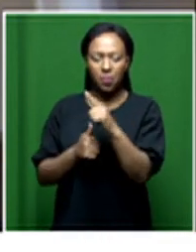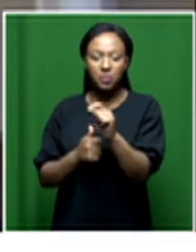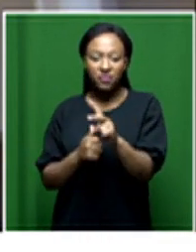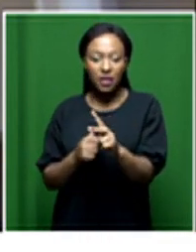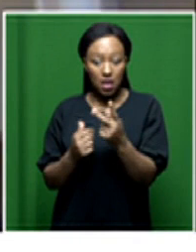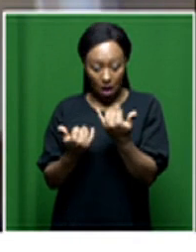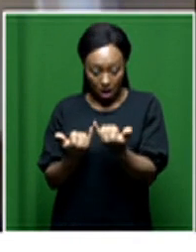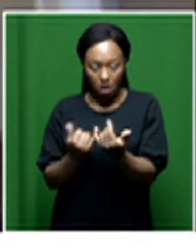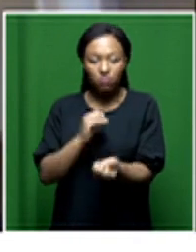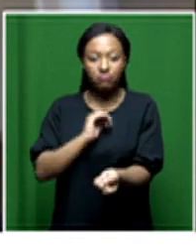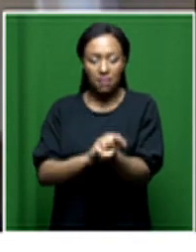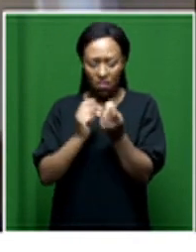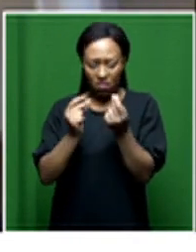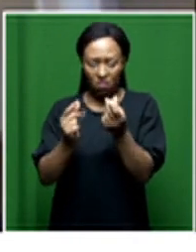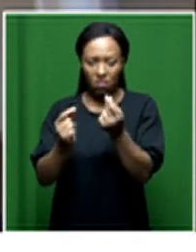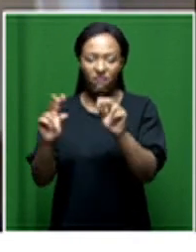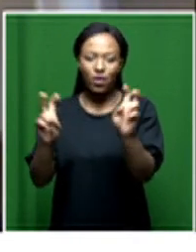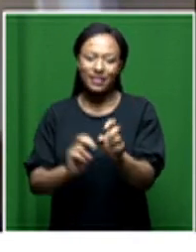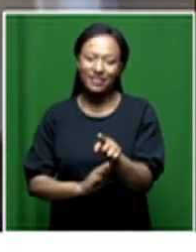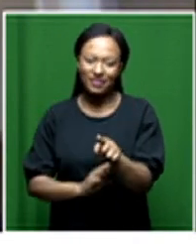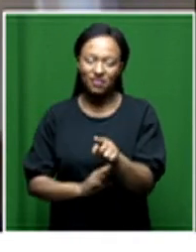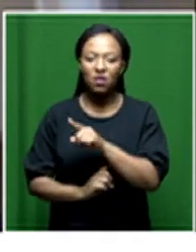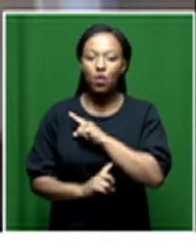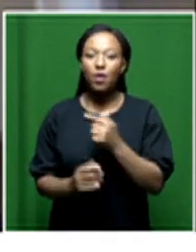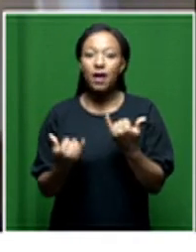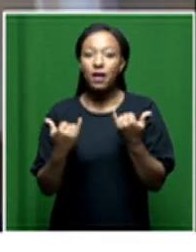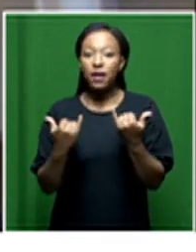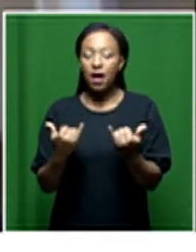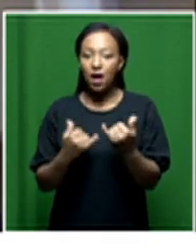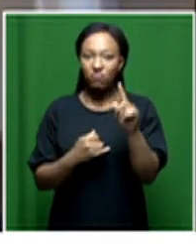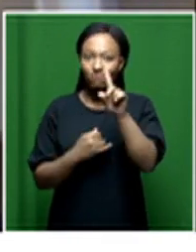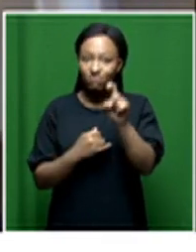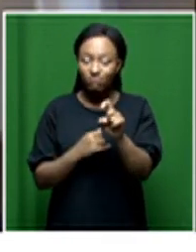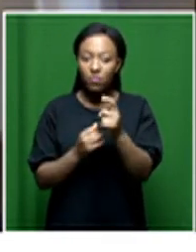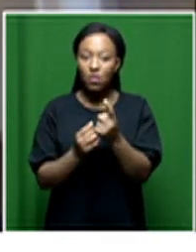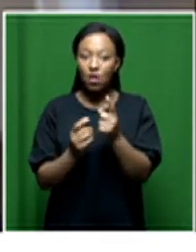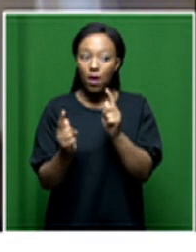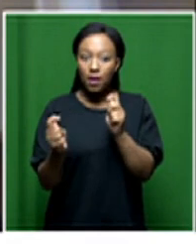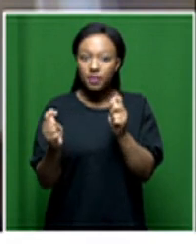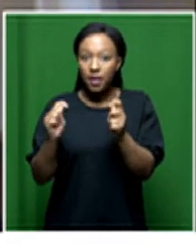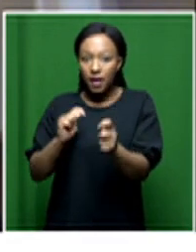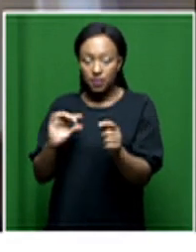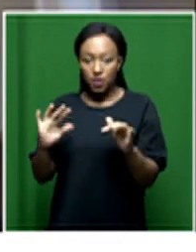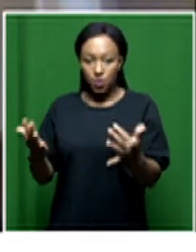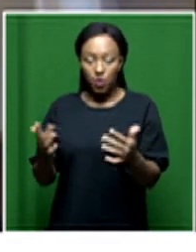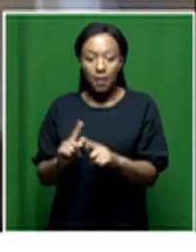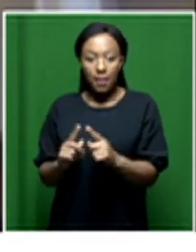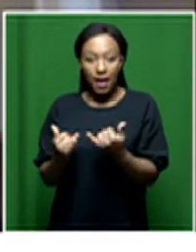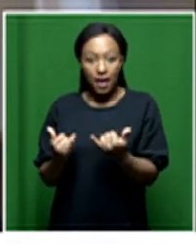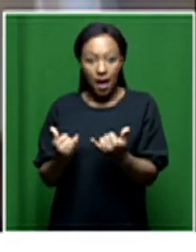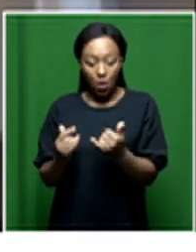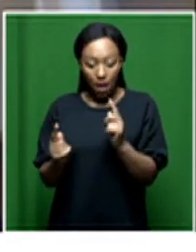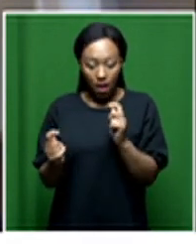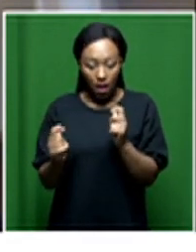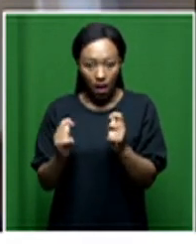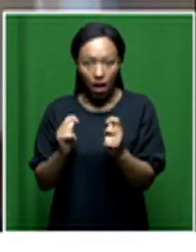rapidly. And it's just a question of how we manage this transition rather than whether or not the transition is